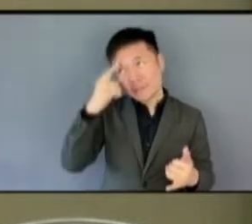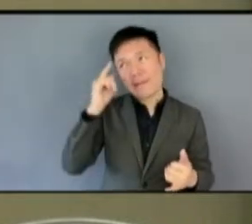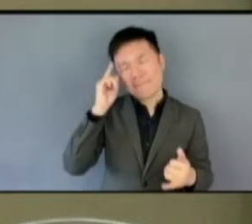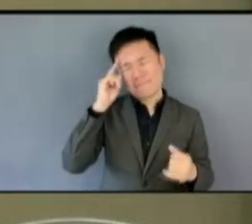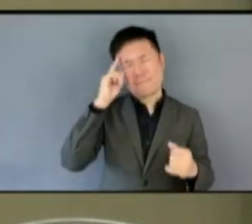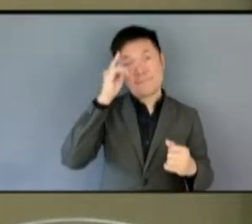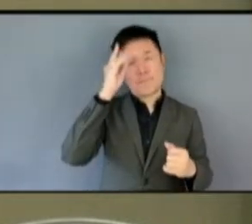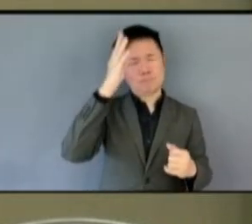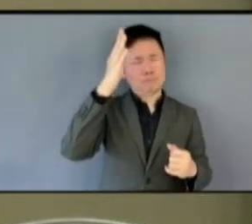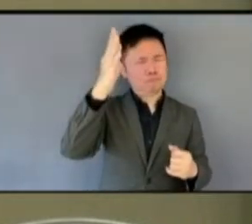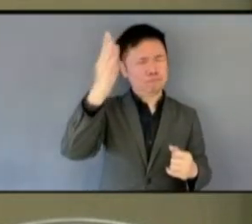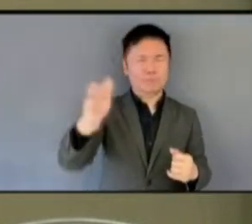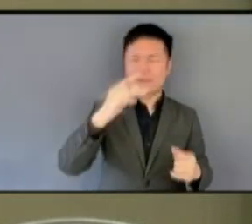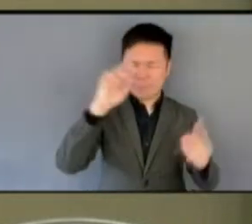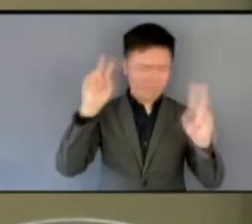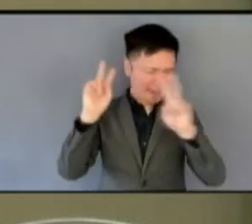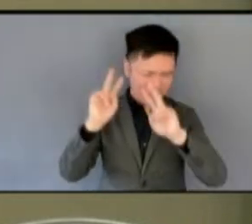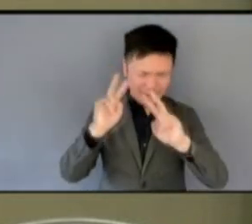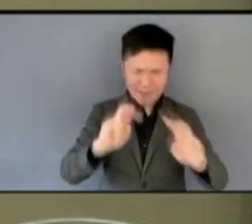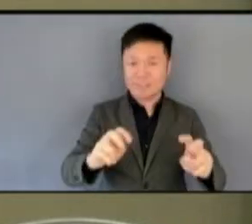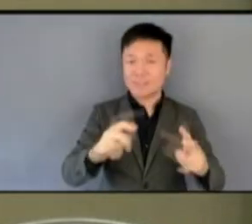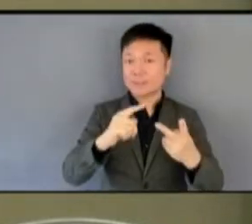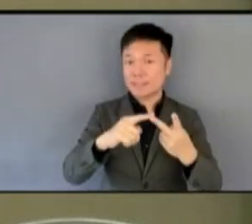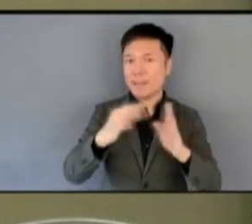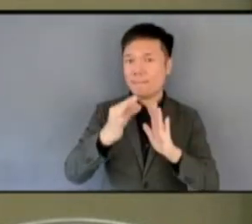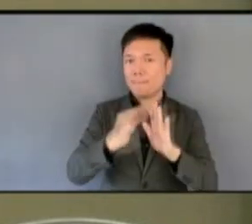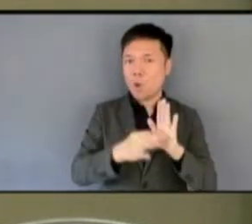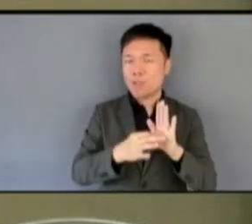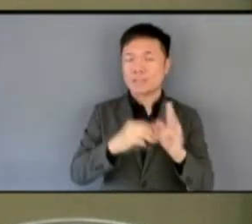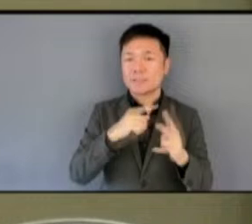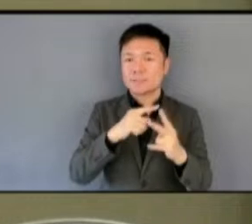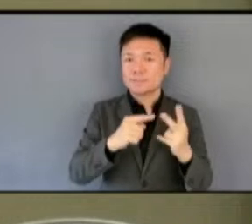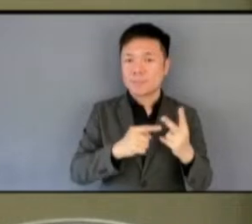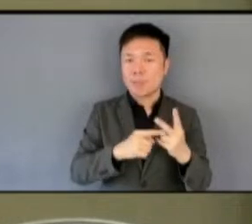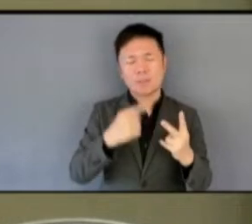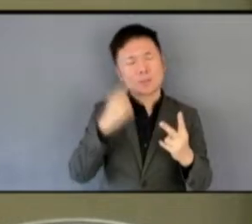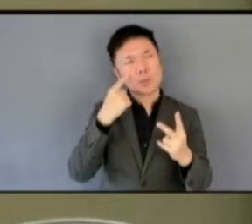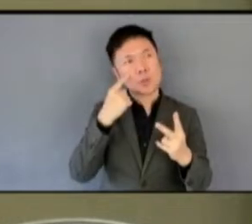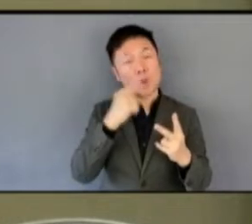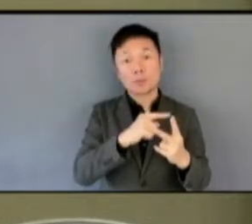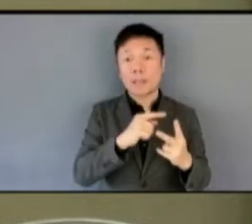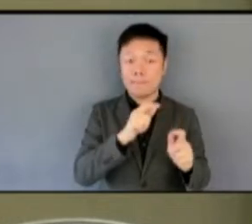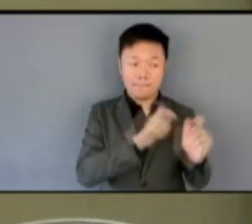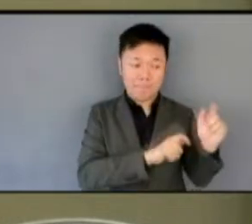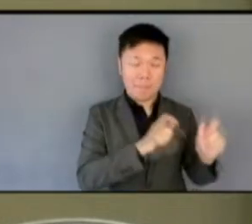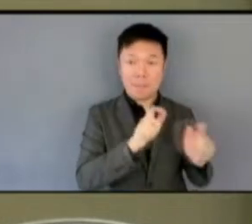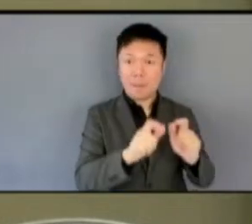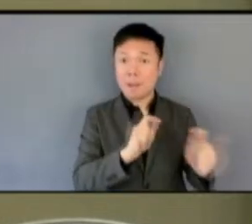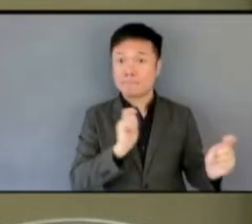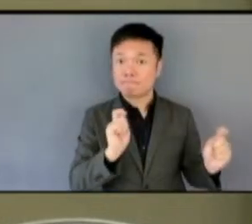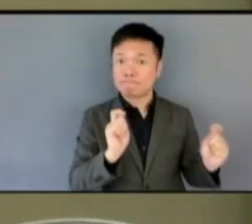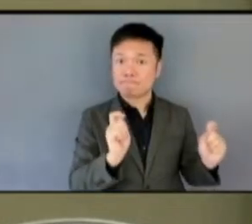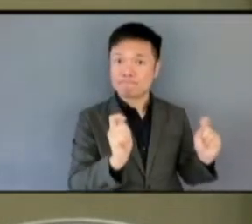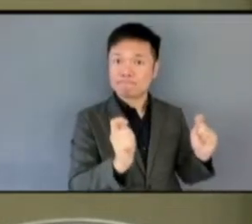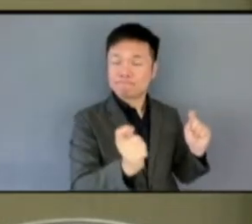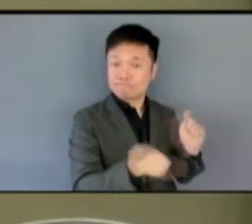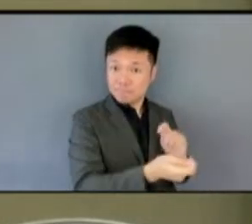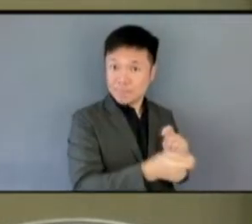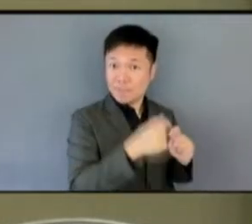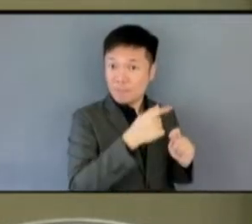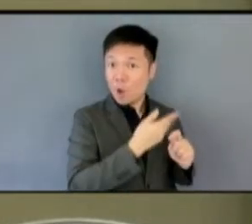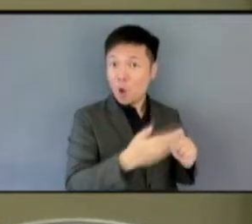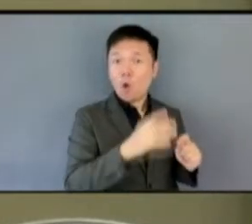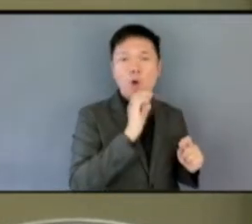forward-looking analysis and policies that relate the effects of demographic change to the way societies of all